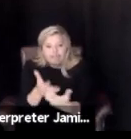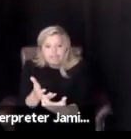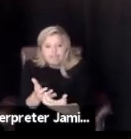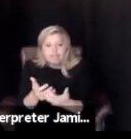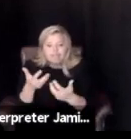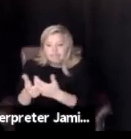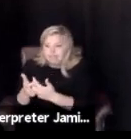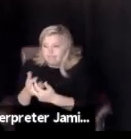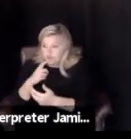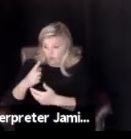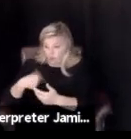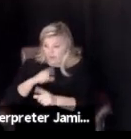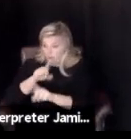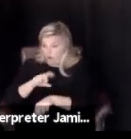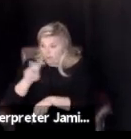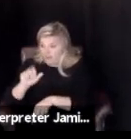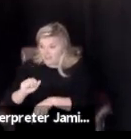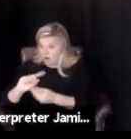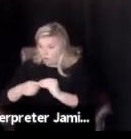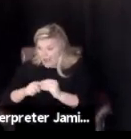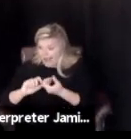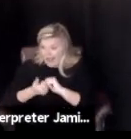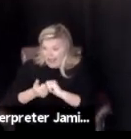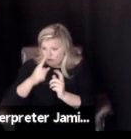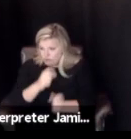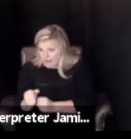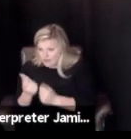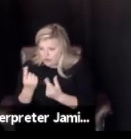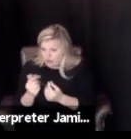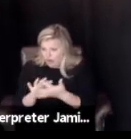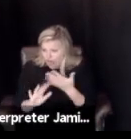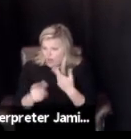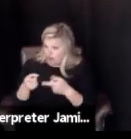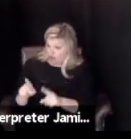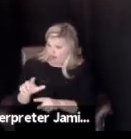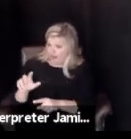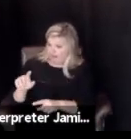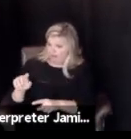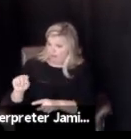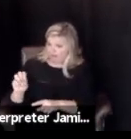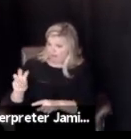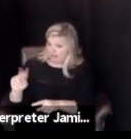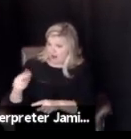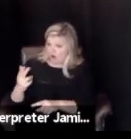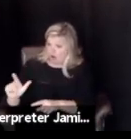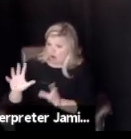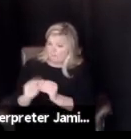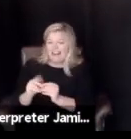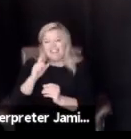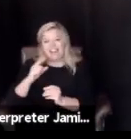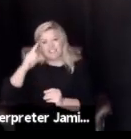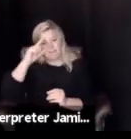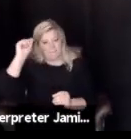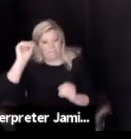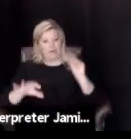Who needs to do it? How we can do it? When should we do this? Oh, let's do it in the town hall meeting. See that? See how they're all brainstorming, bringing